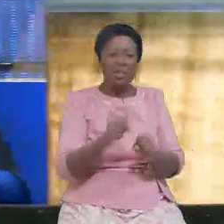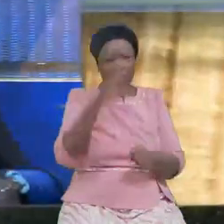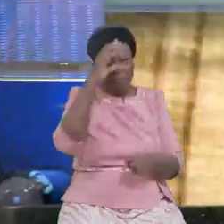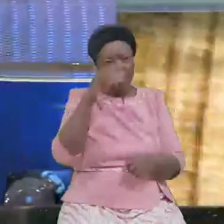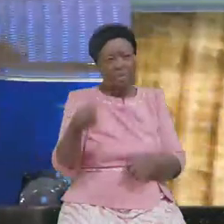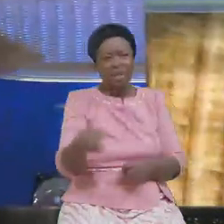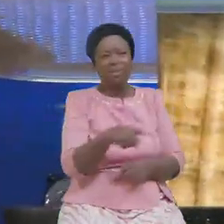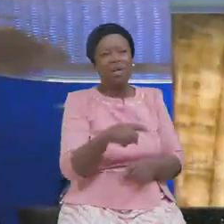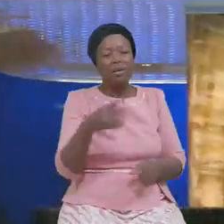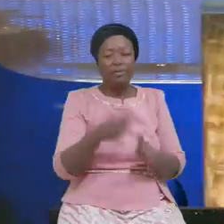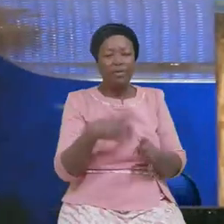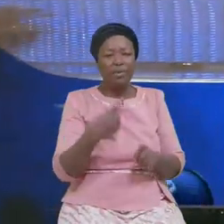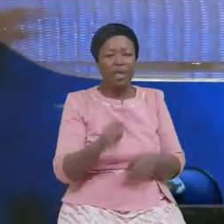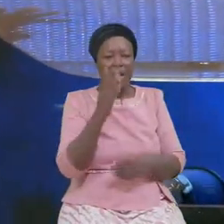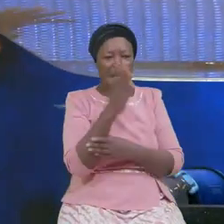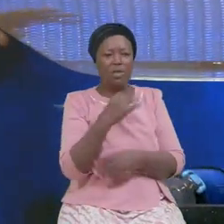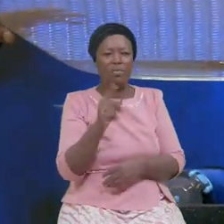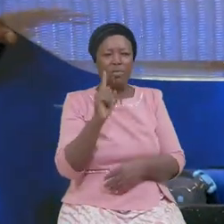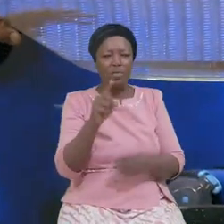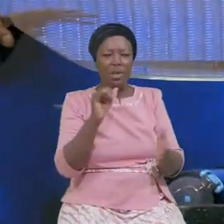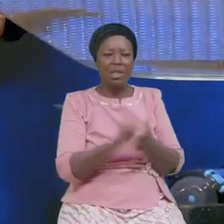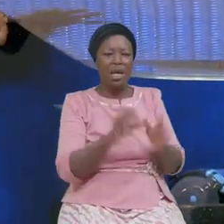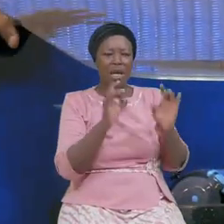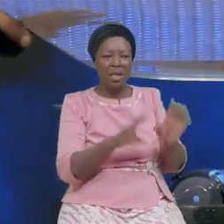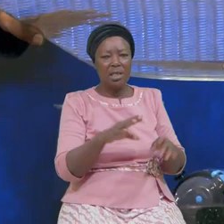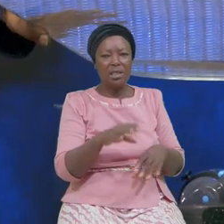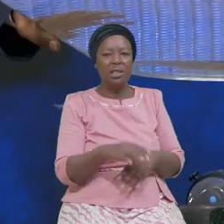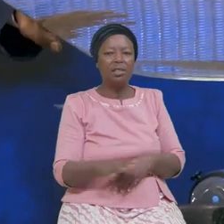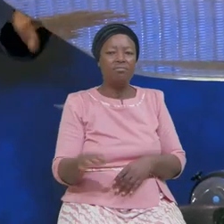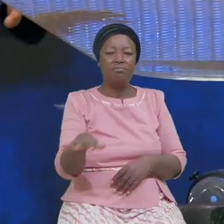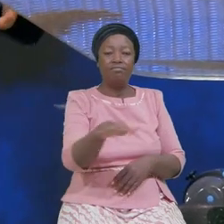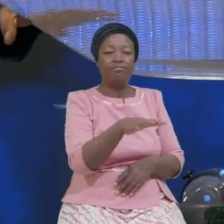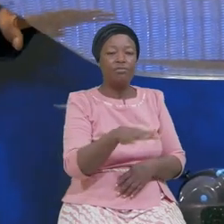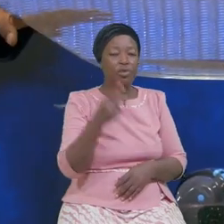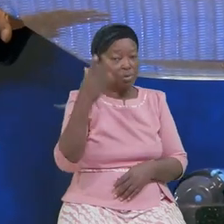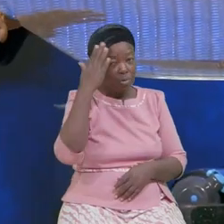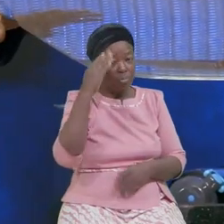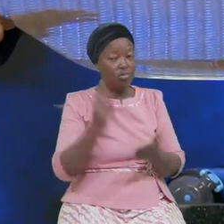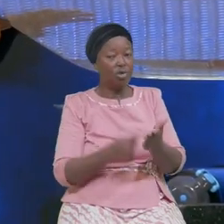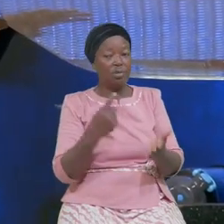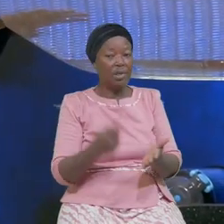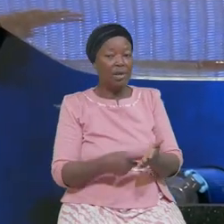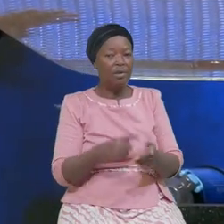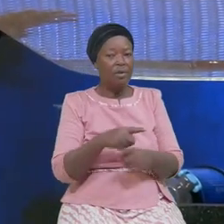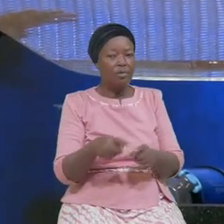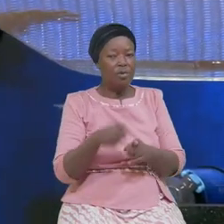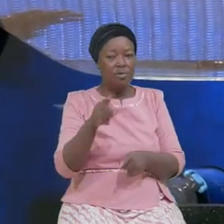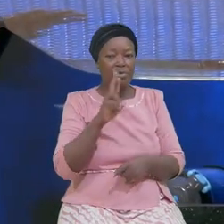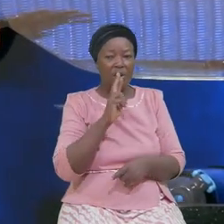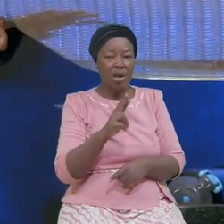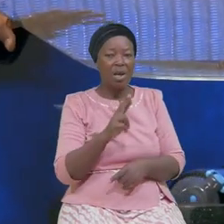the hands of the one that hated them. You know, sometimes when you are